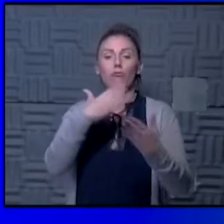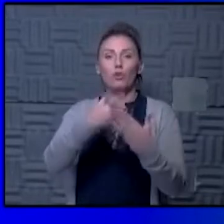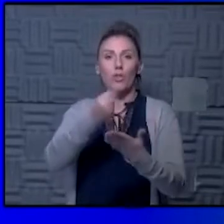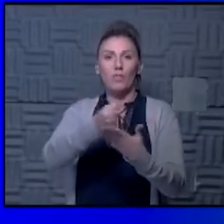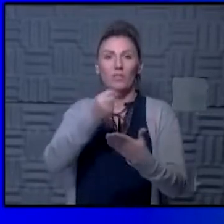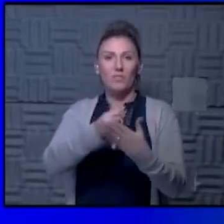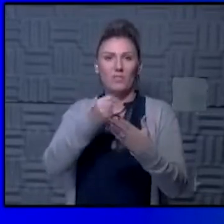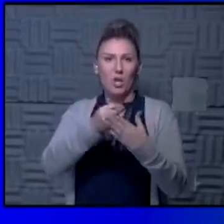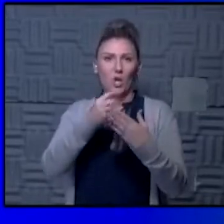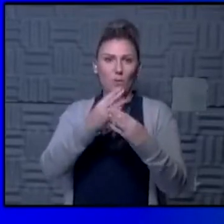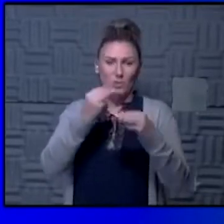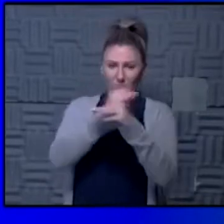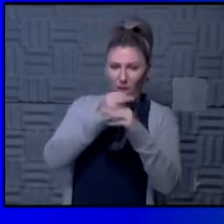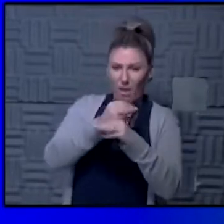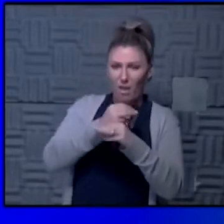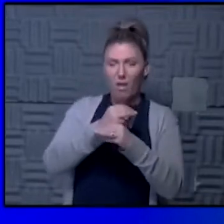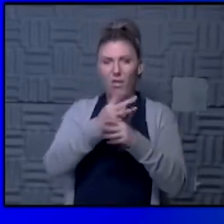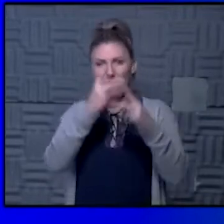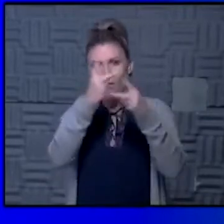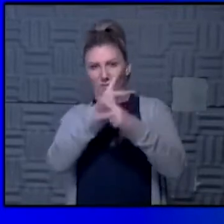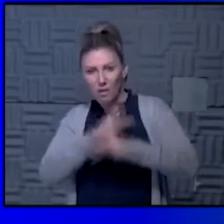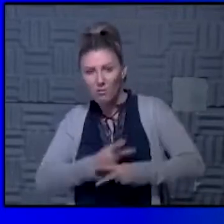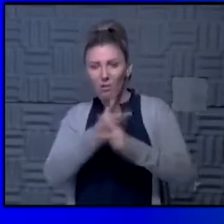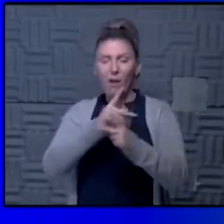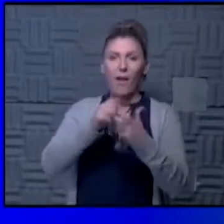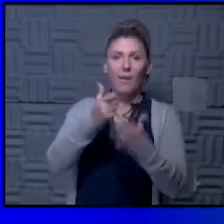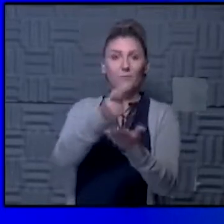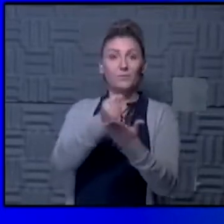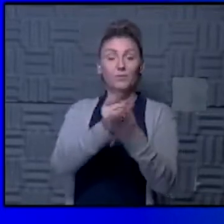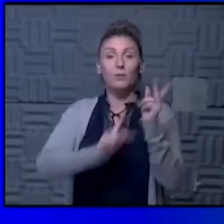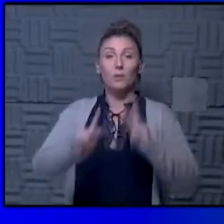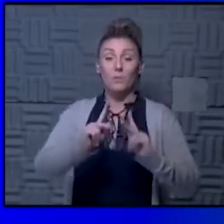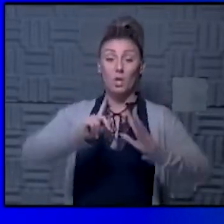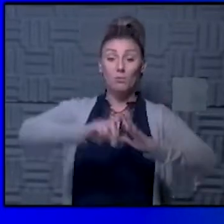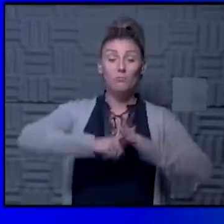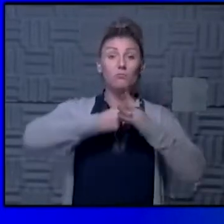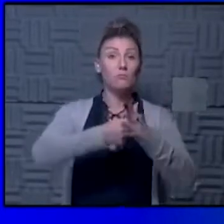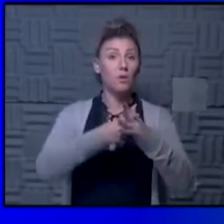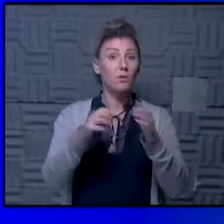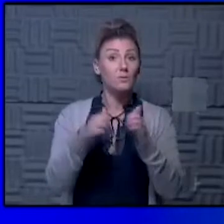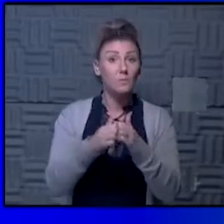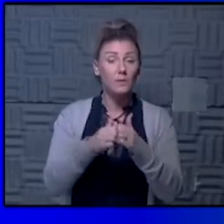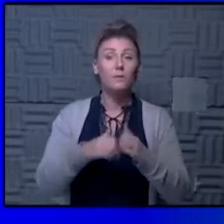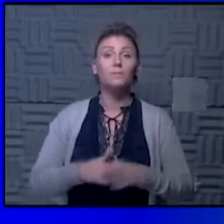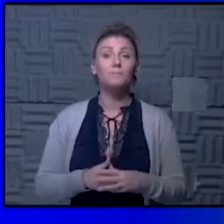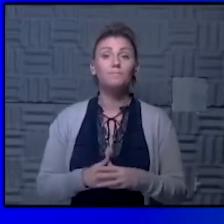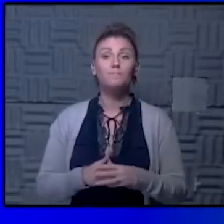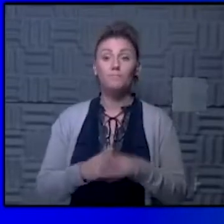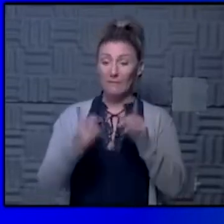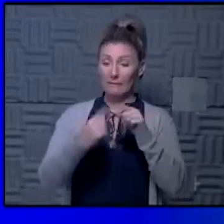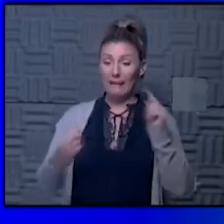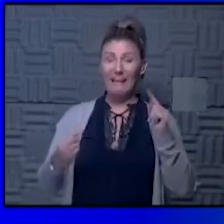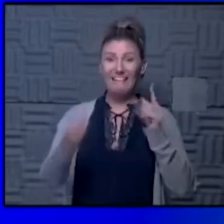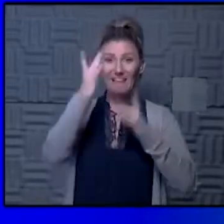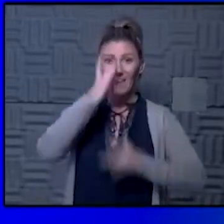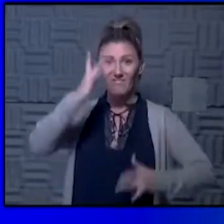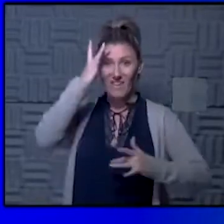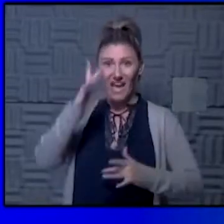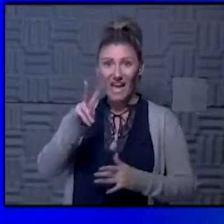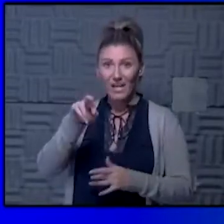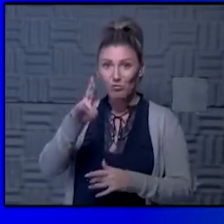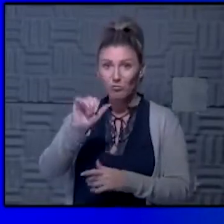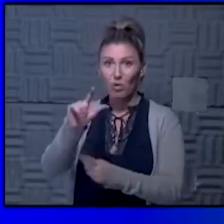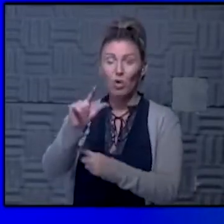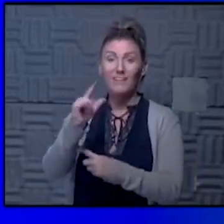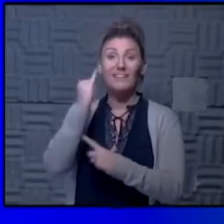therapeutic algorithm for, treating people. And it starts with the antiviral. So if you meet